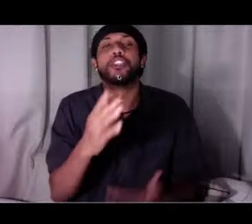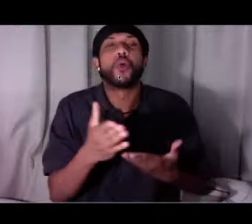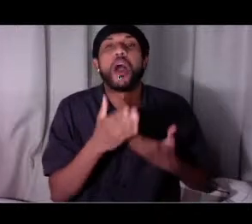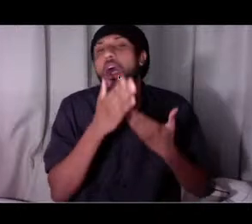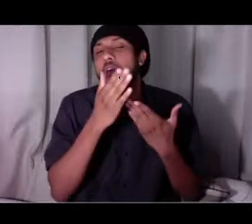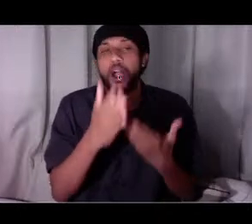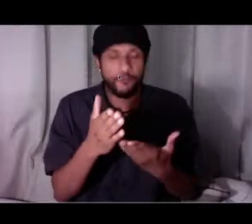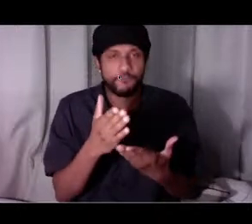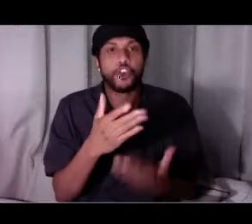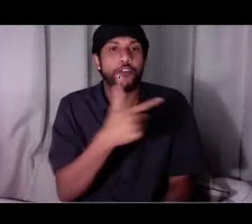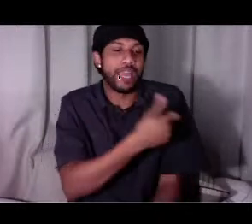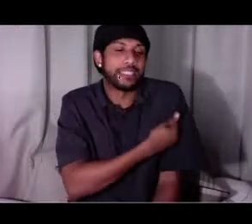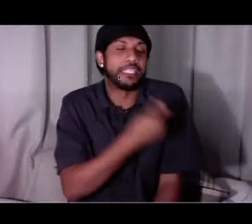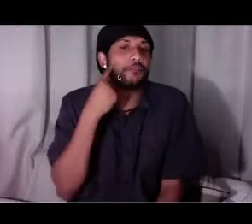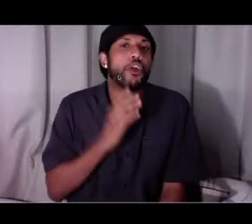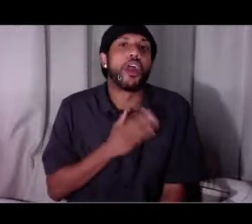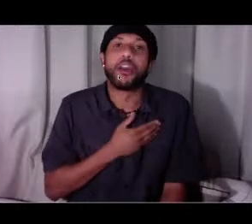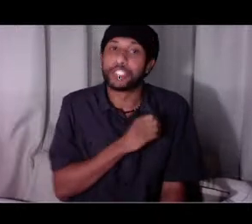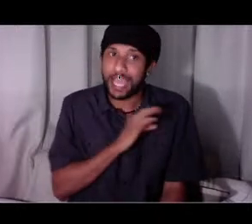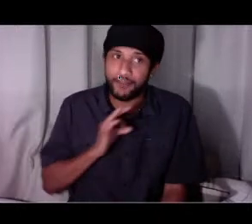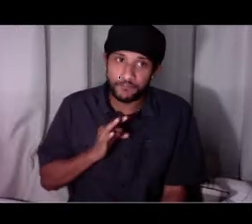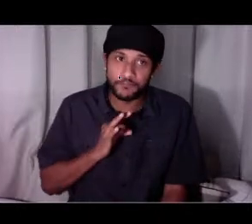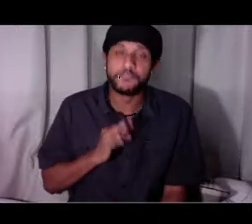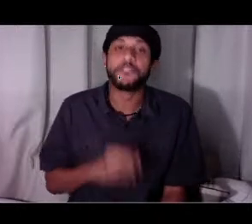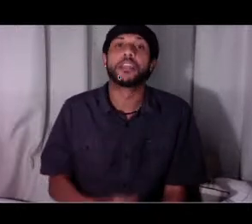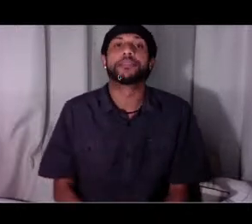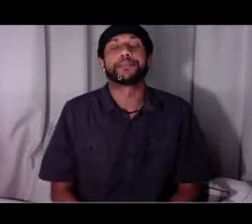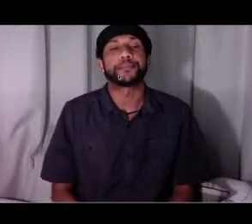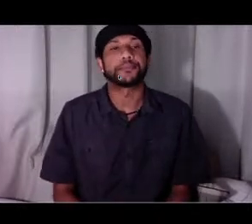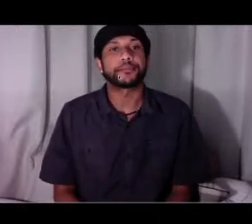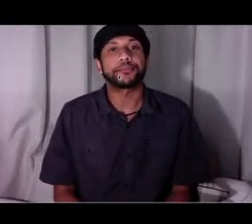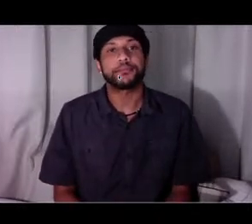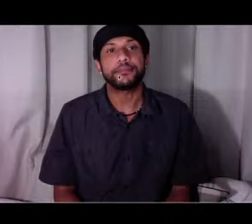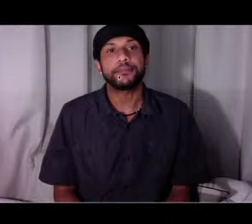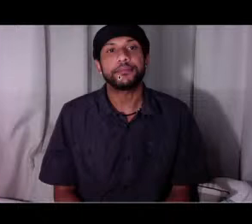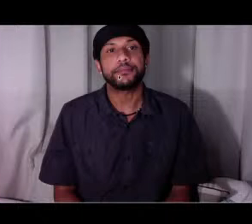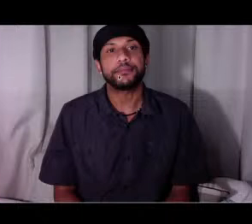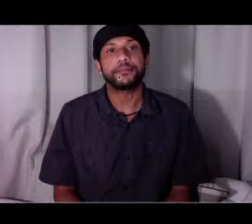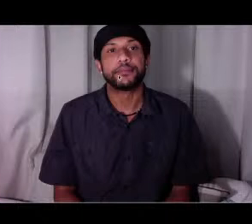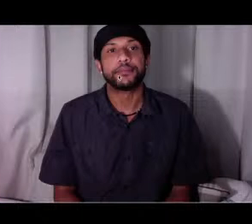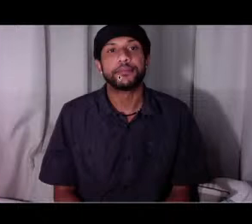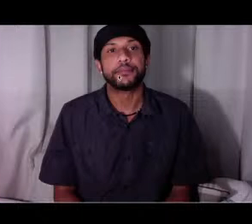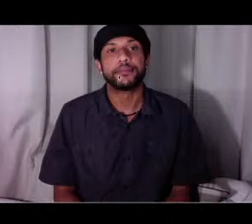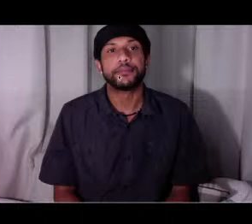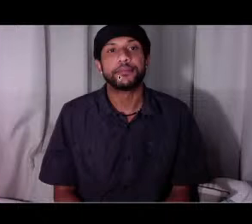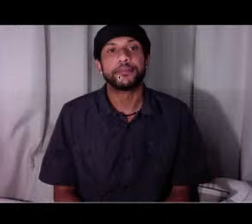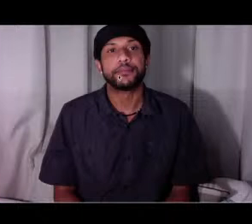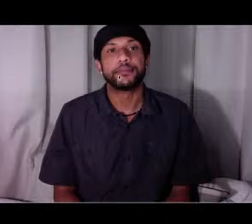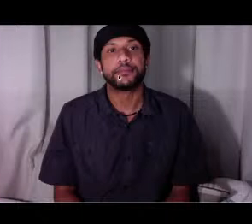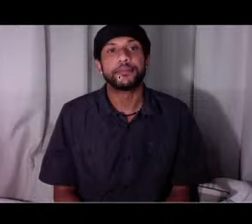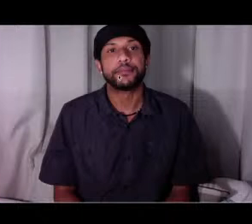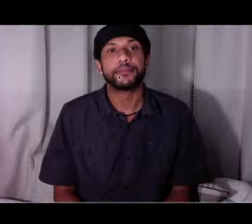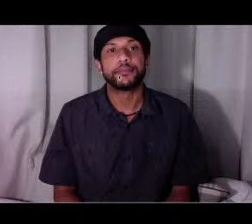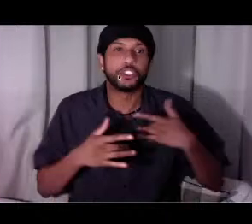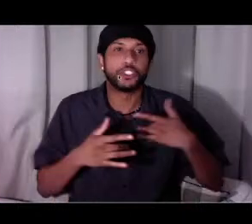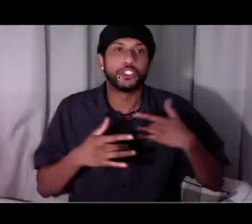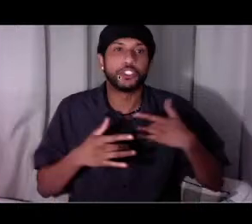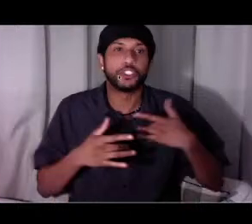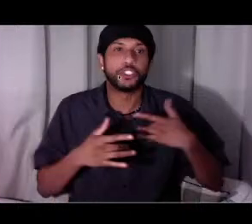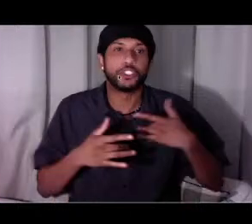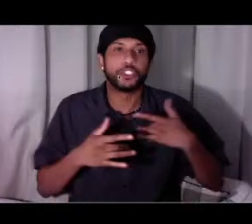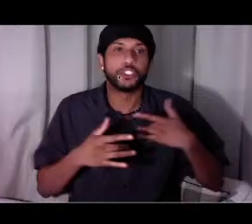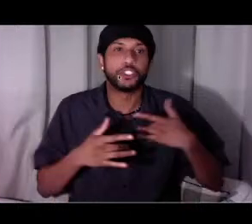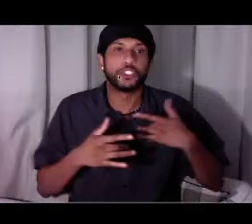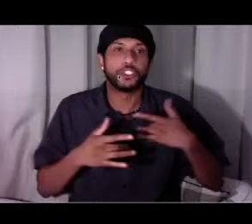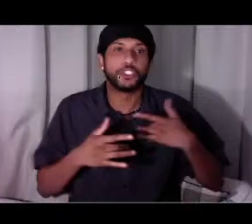our staff um but it's still the concern is that April 5th is